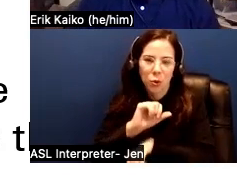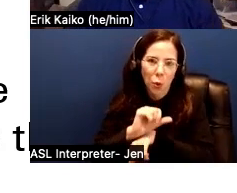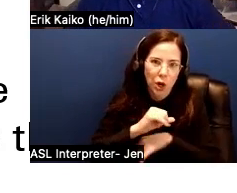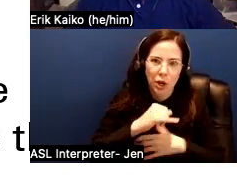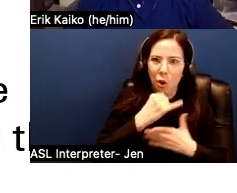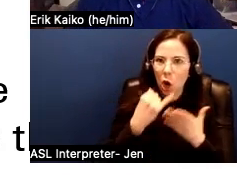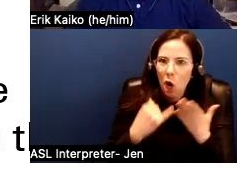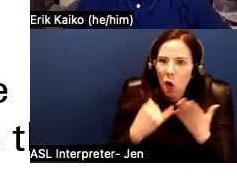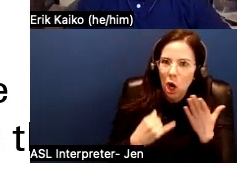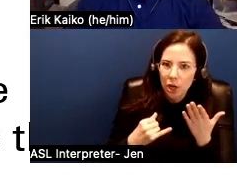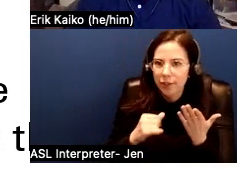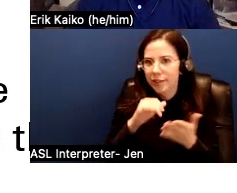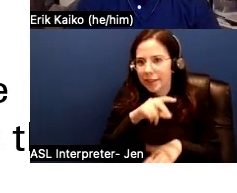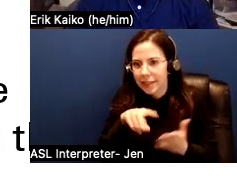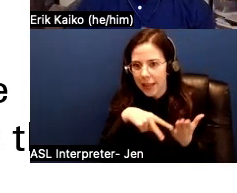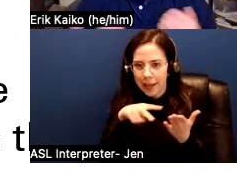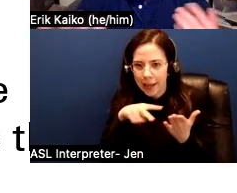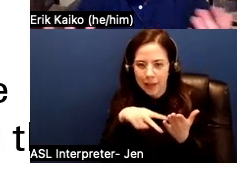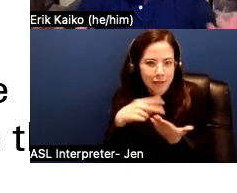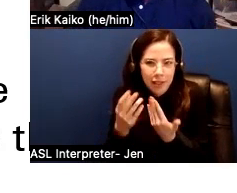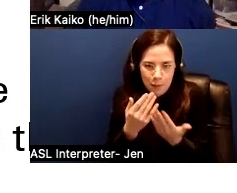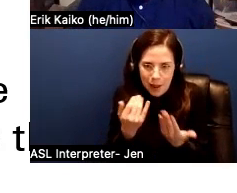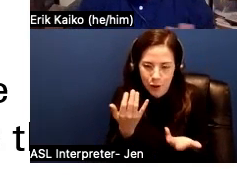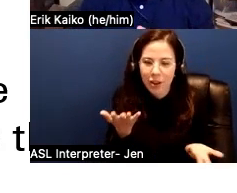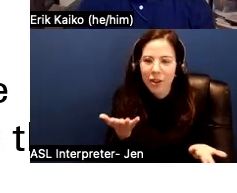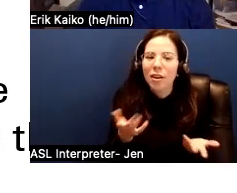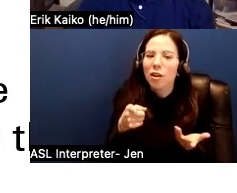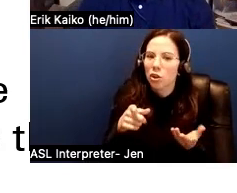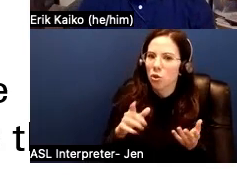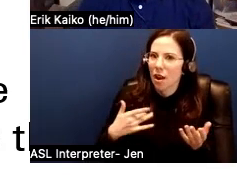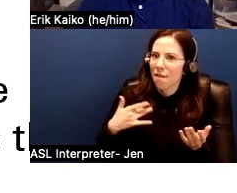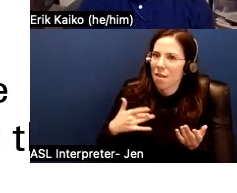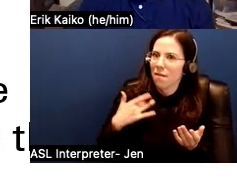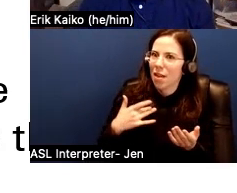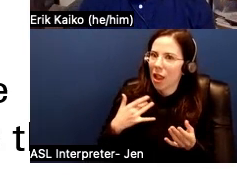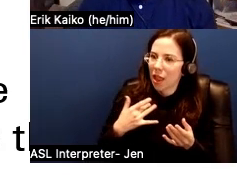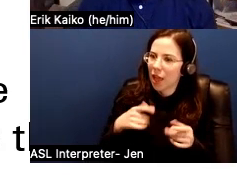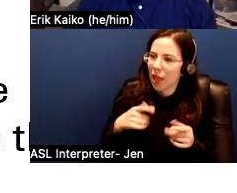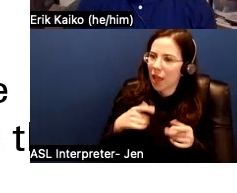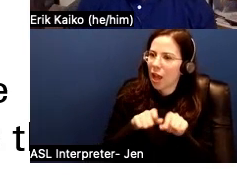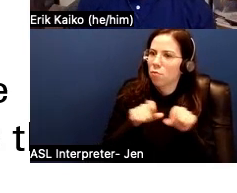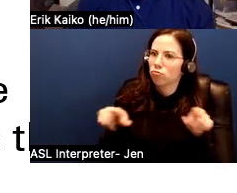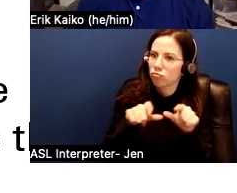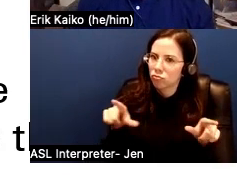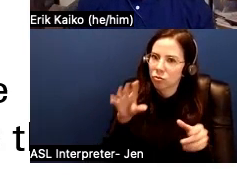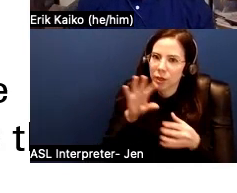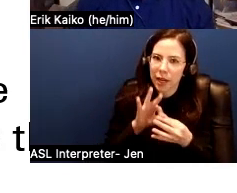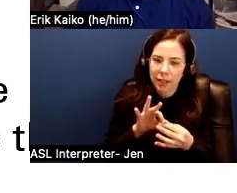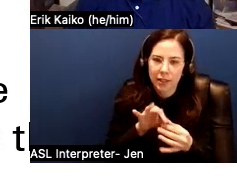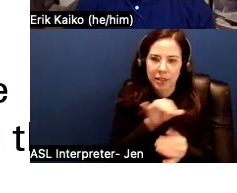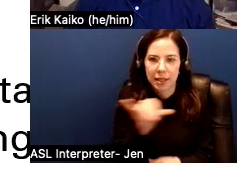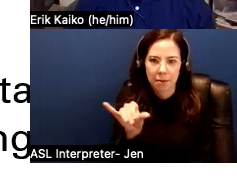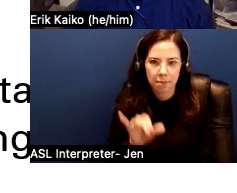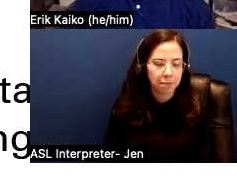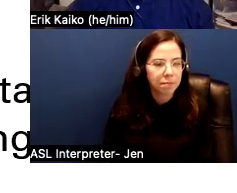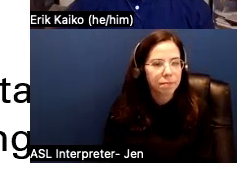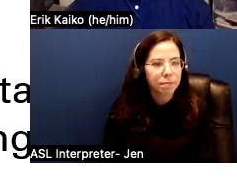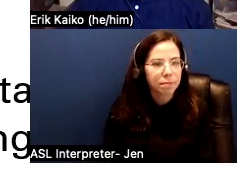be, you can that same kind of tone with the content that you're putting out there.